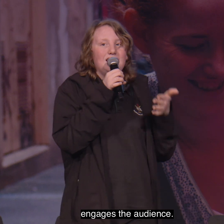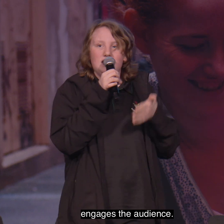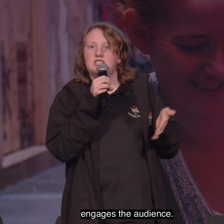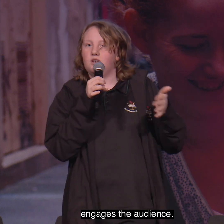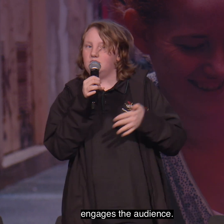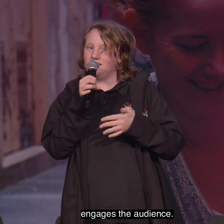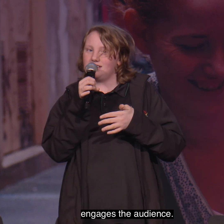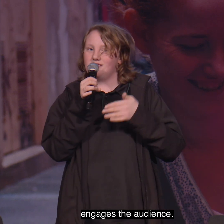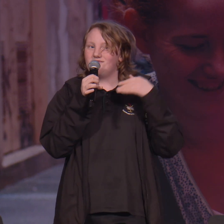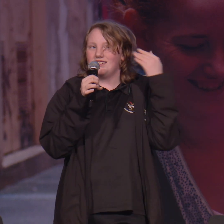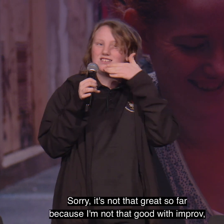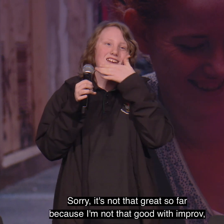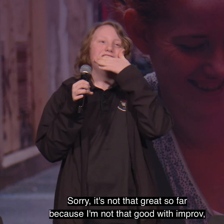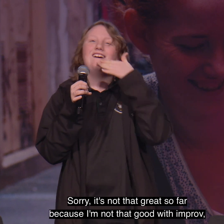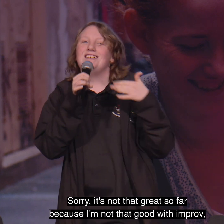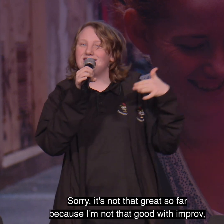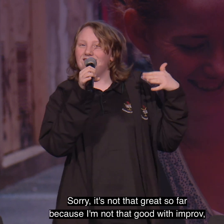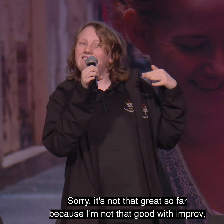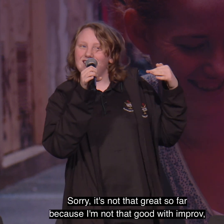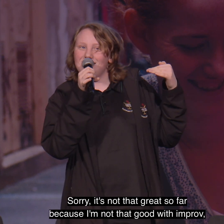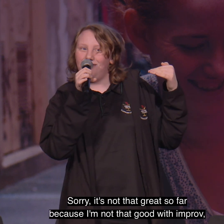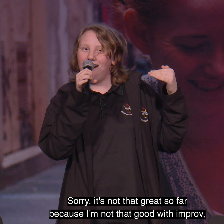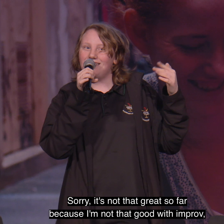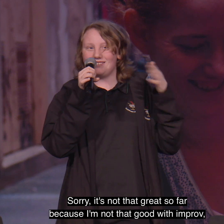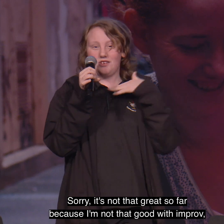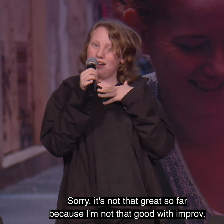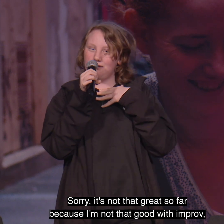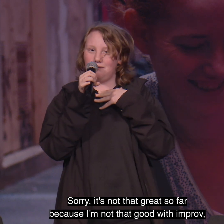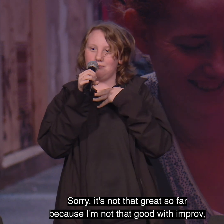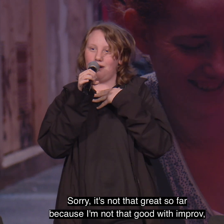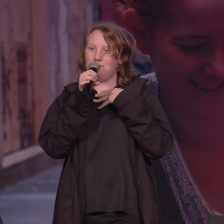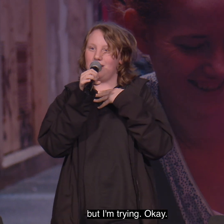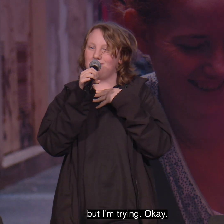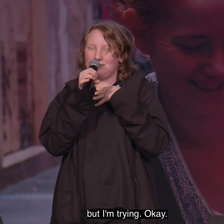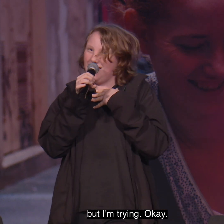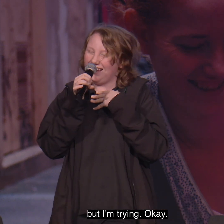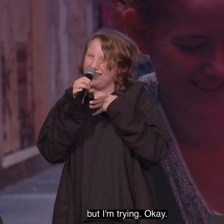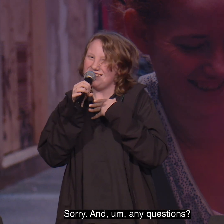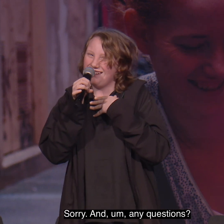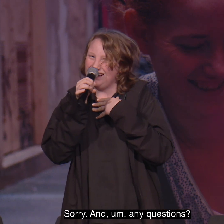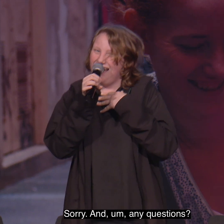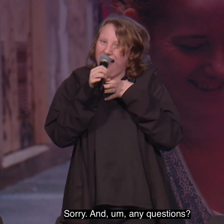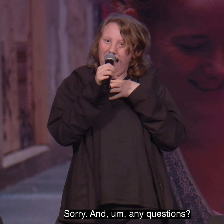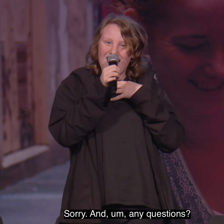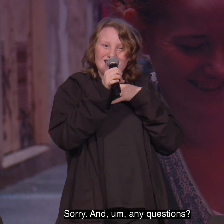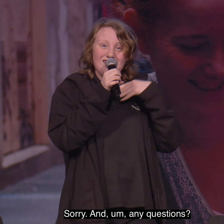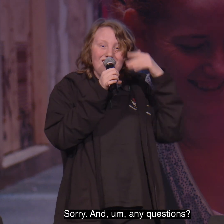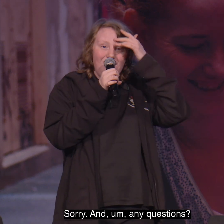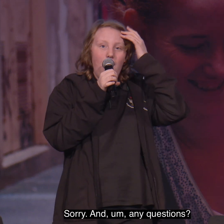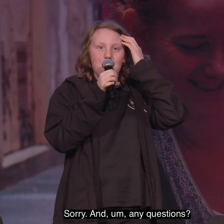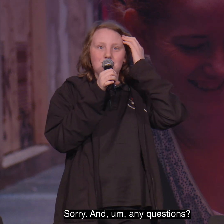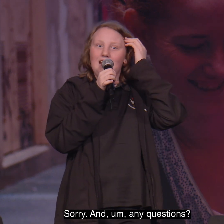and engages the audience. Sorry, it's not that great so far because I'm not that good with improv, but I'm trying, okay? Sorry.